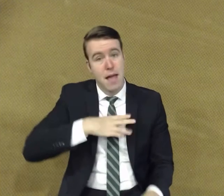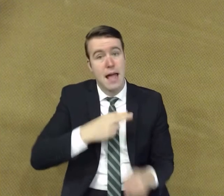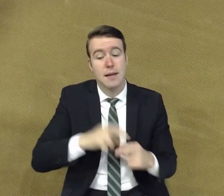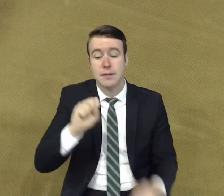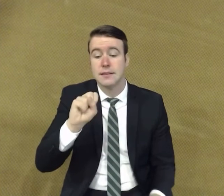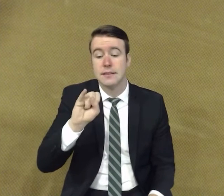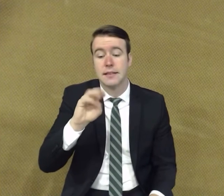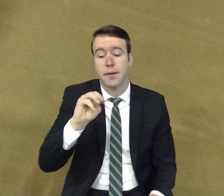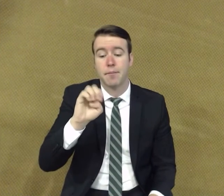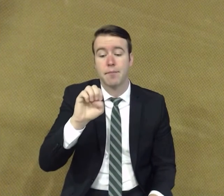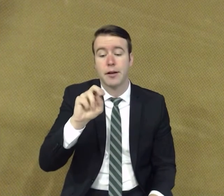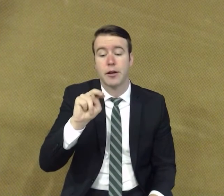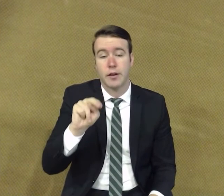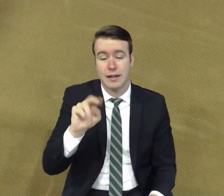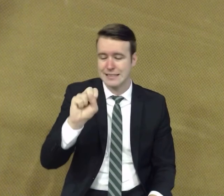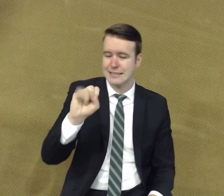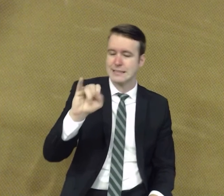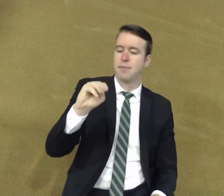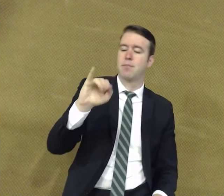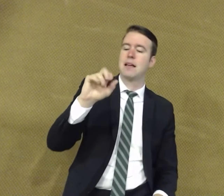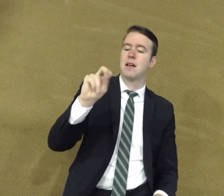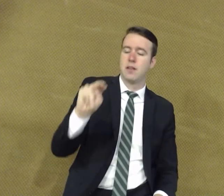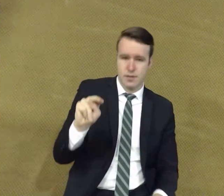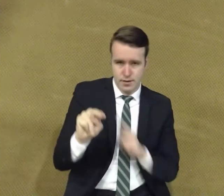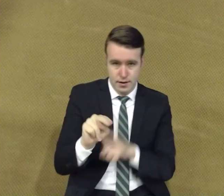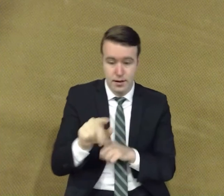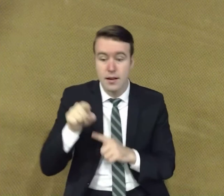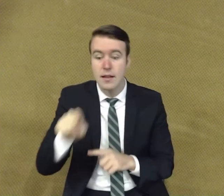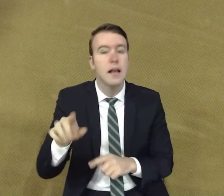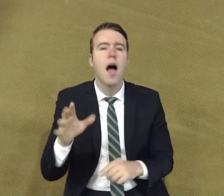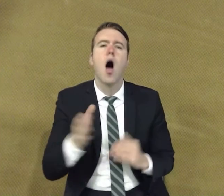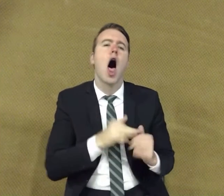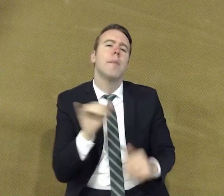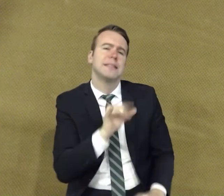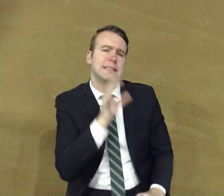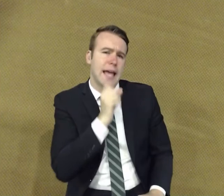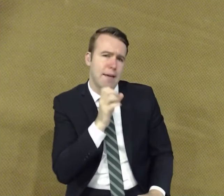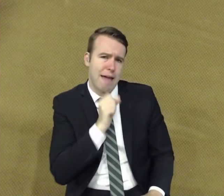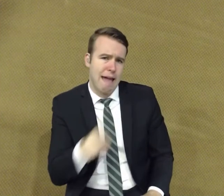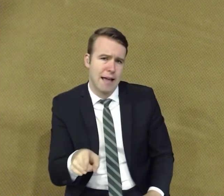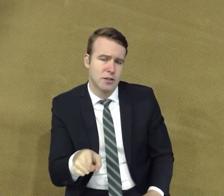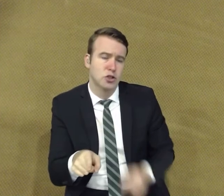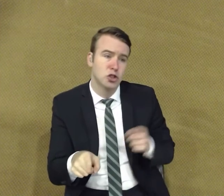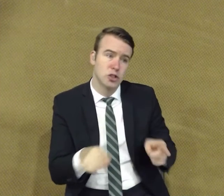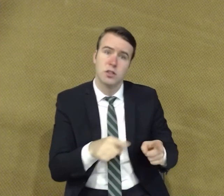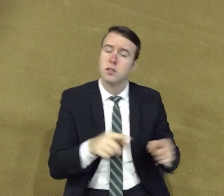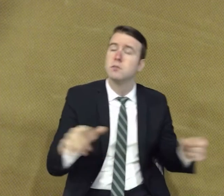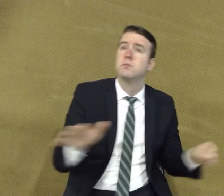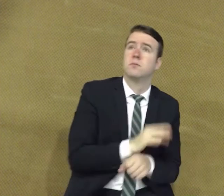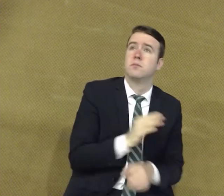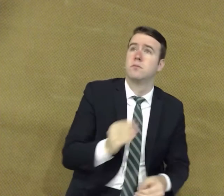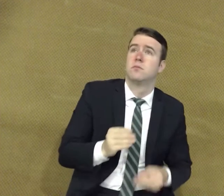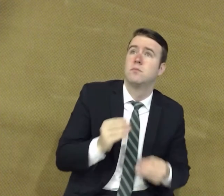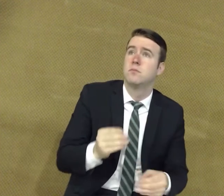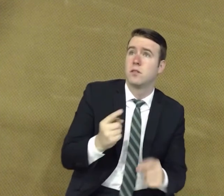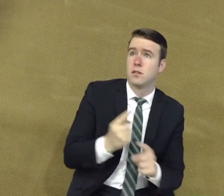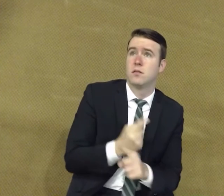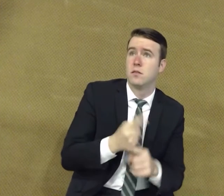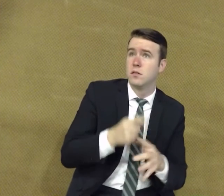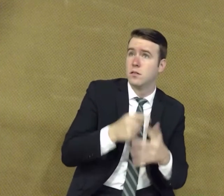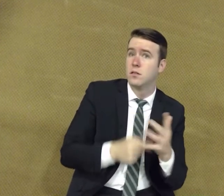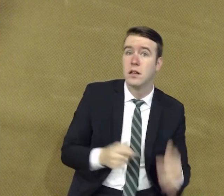was also almost the same age, and just as she was, a devout person.